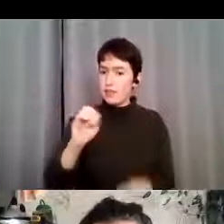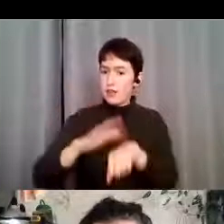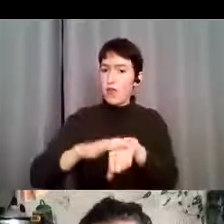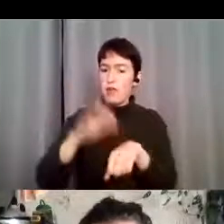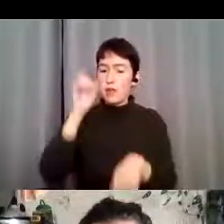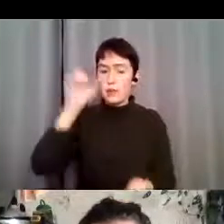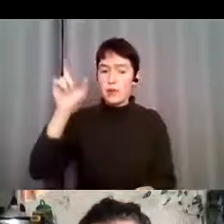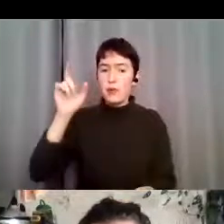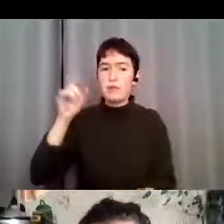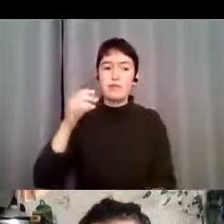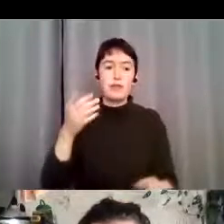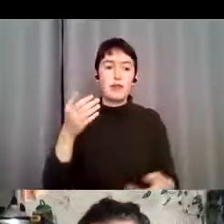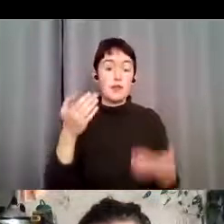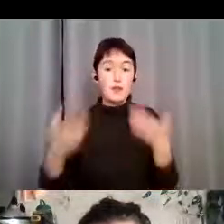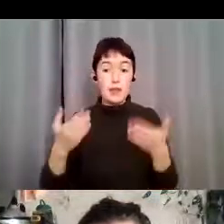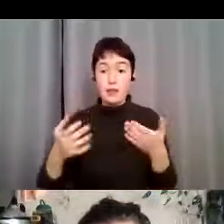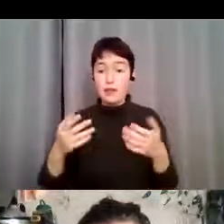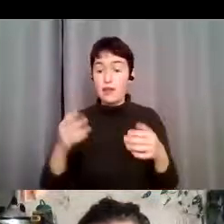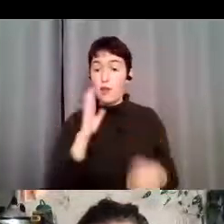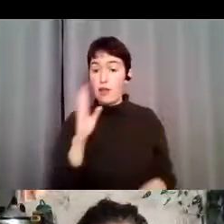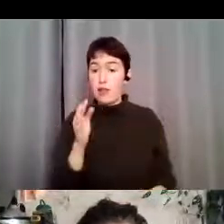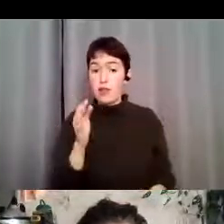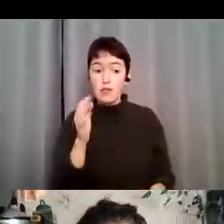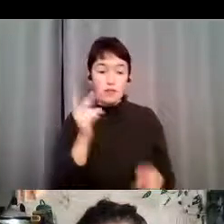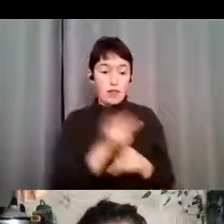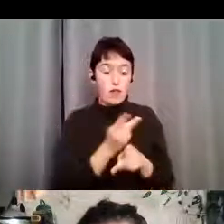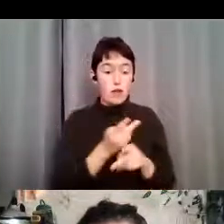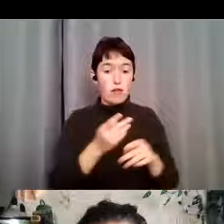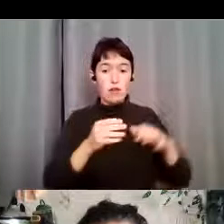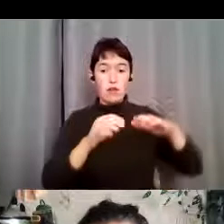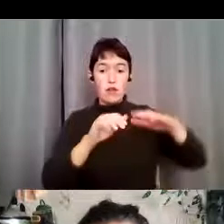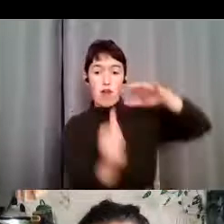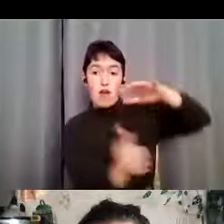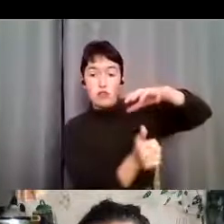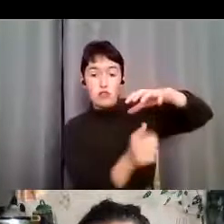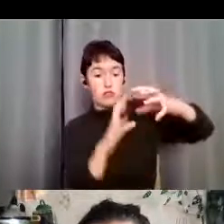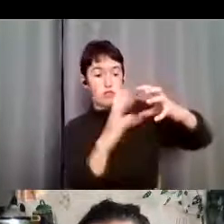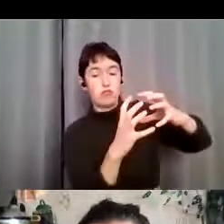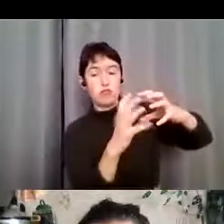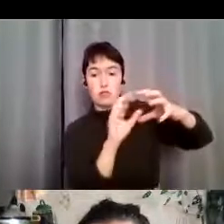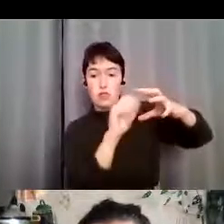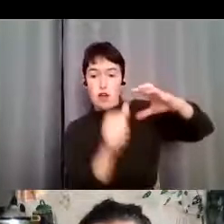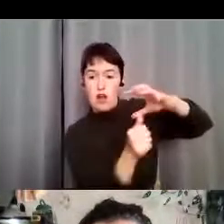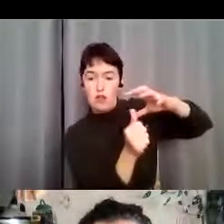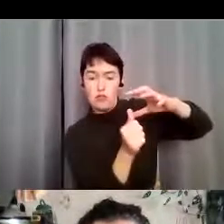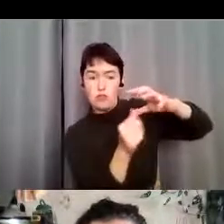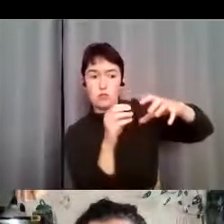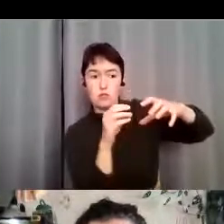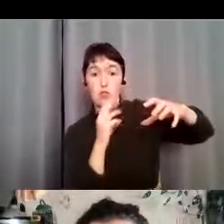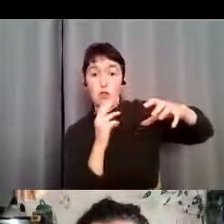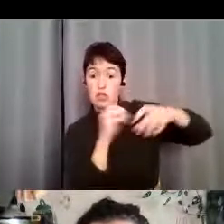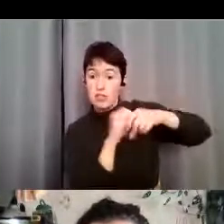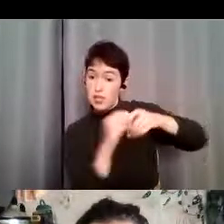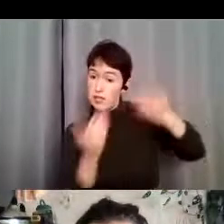ice buried below the surface. And then the reason we want to know the answers to some of those questions is to try and figure out the